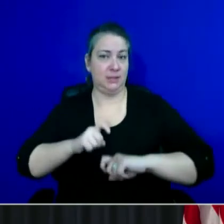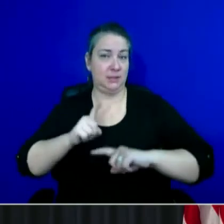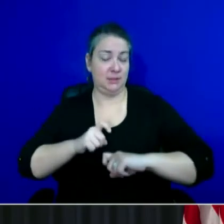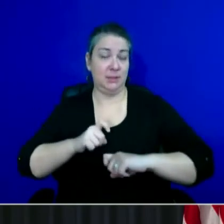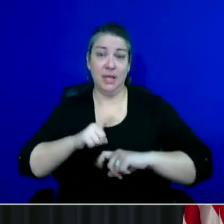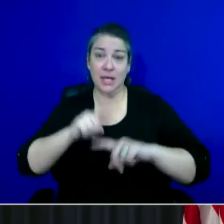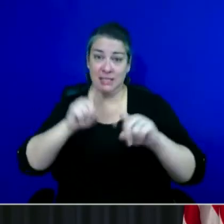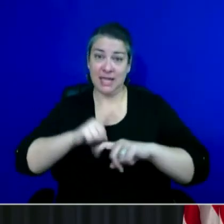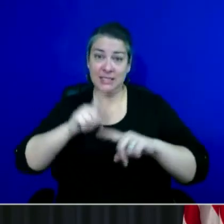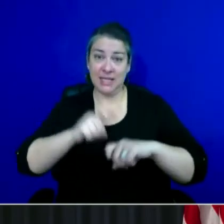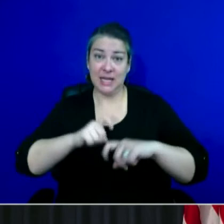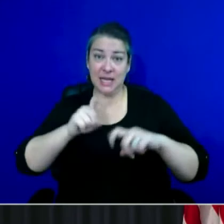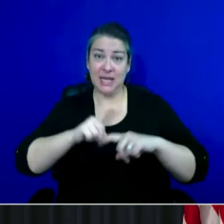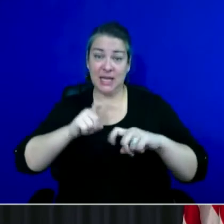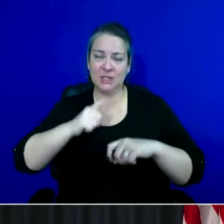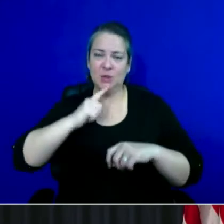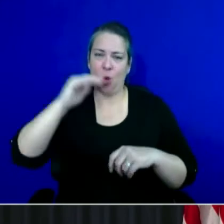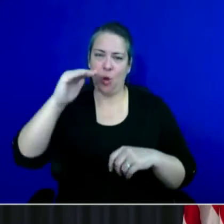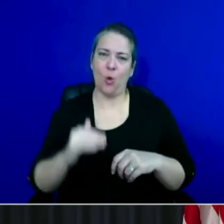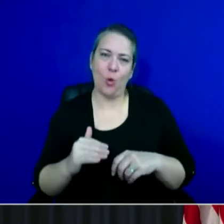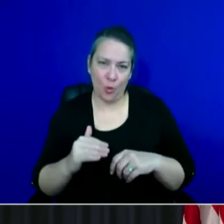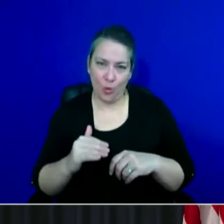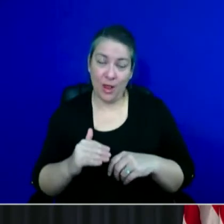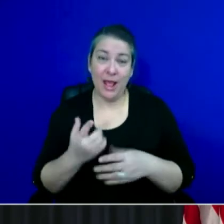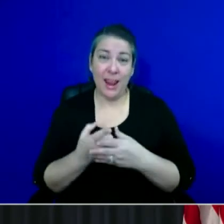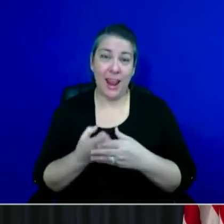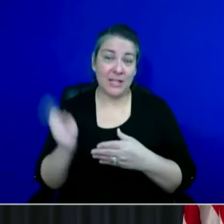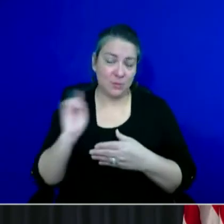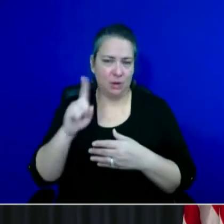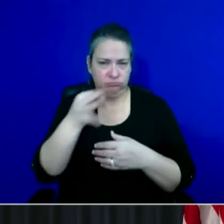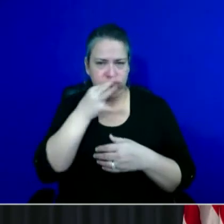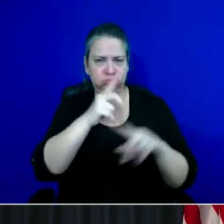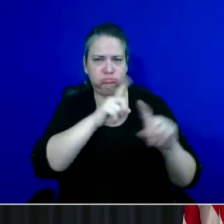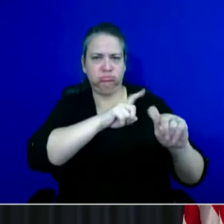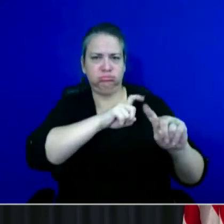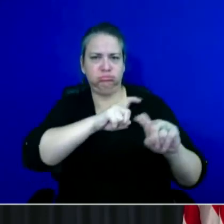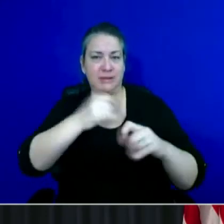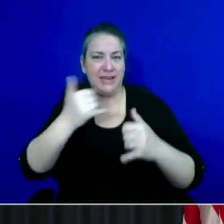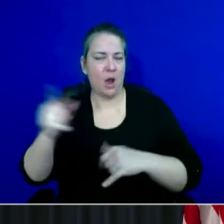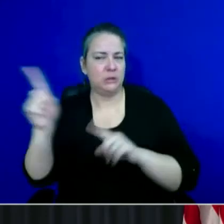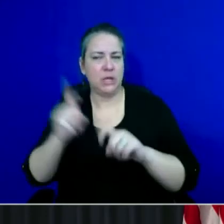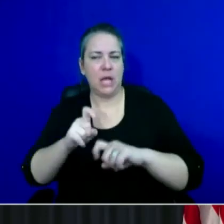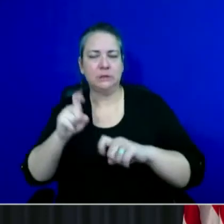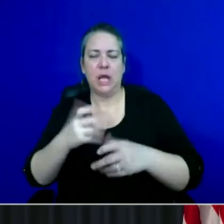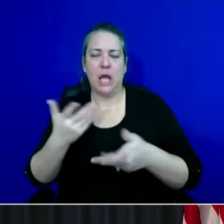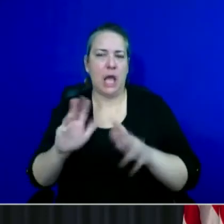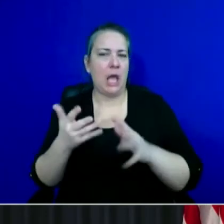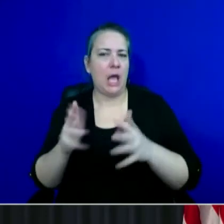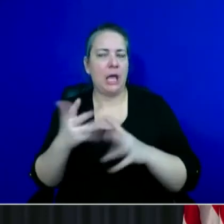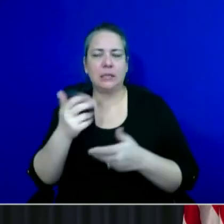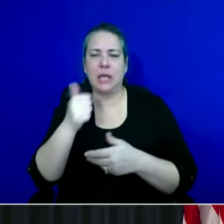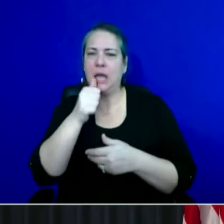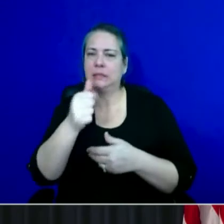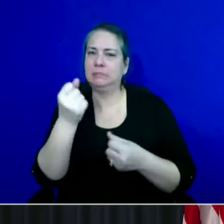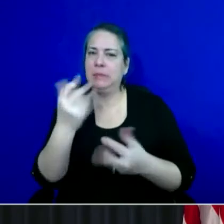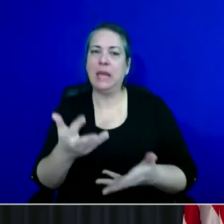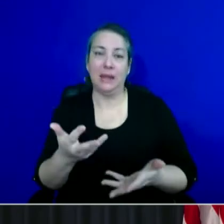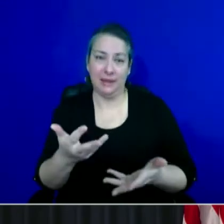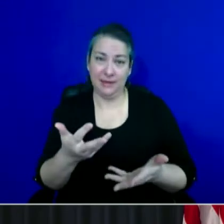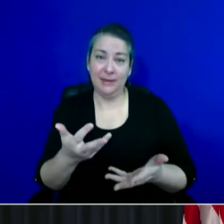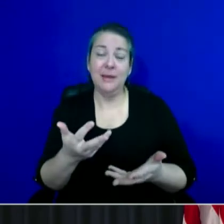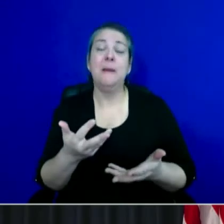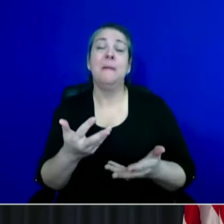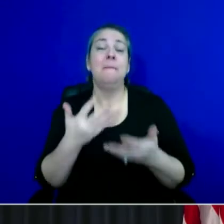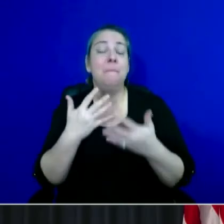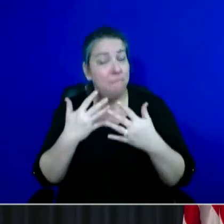this week as opposed to last week. It's both good and bad. We'd like testing to be up this week, but what it tells us is it's definitely weather